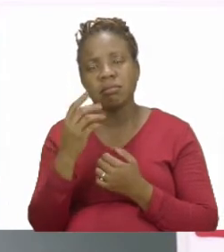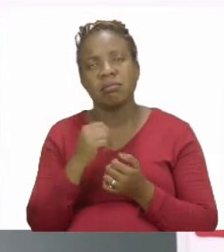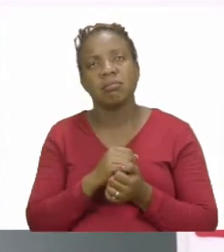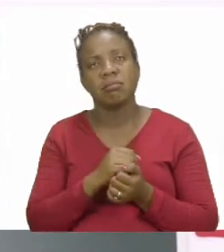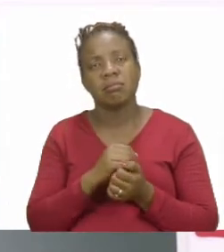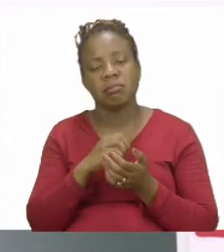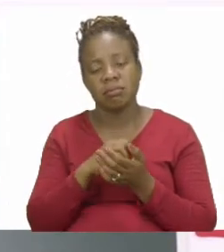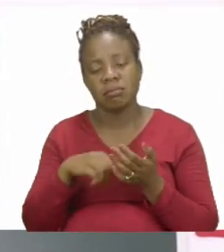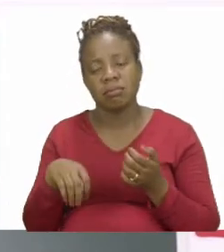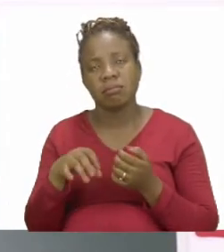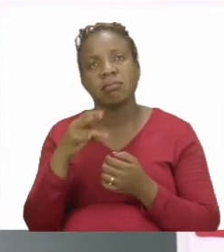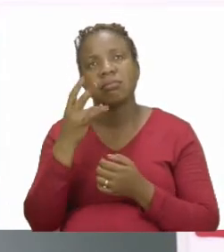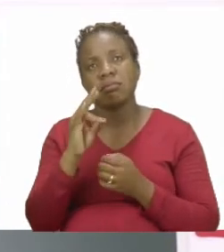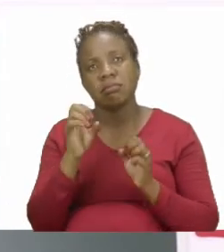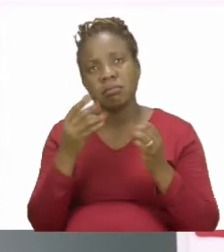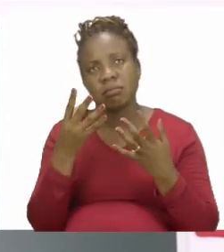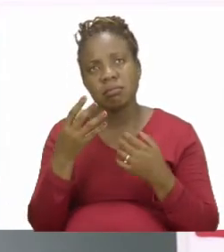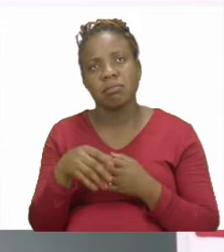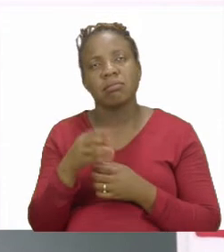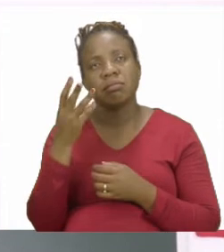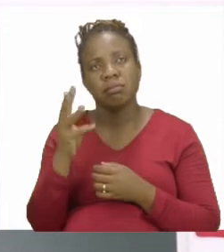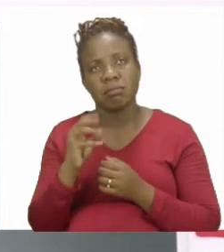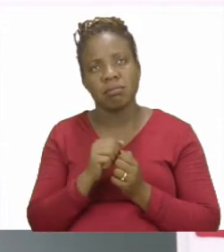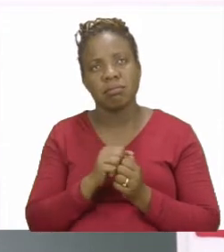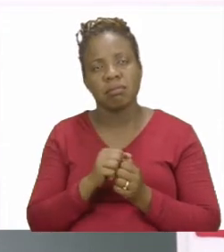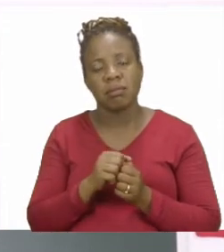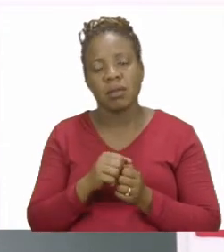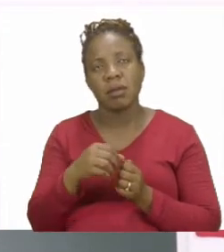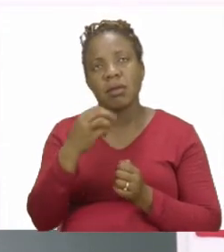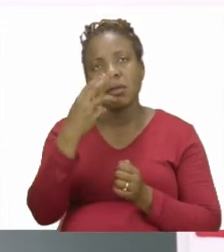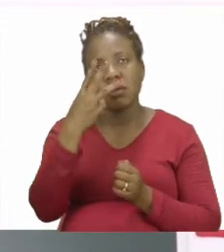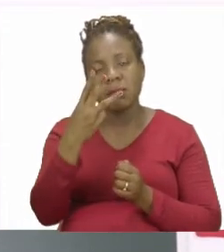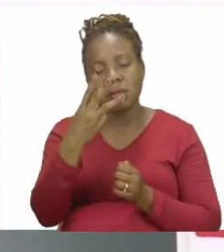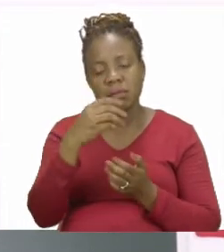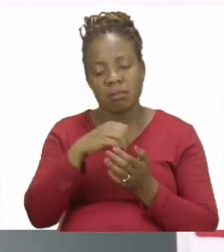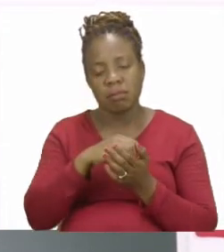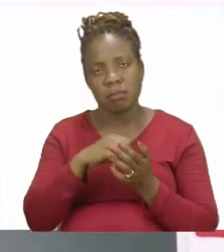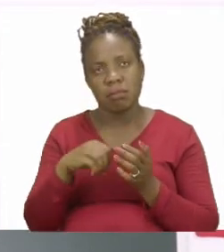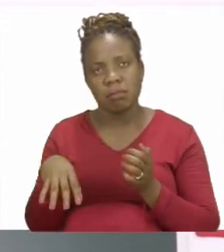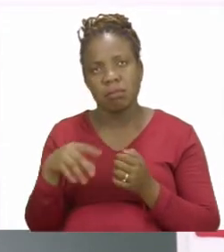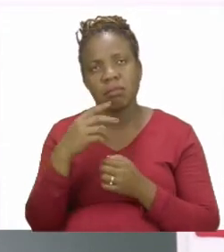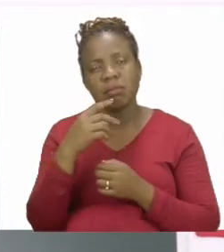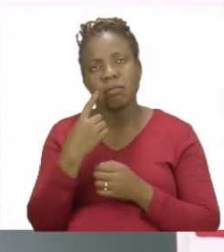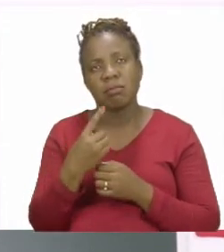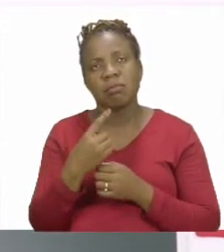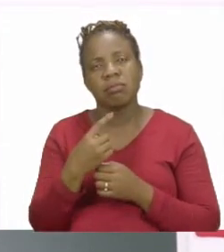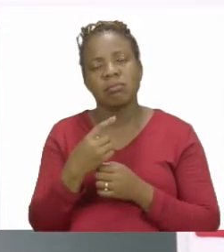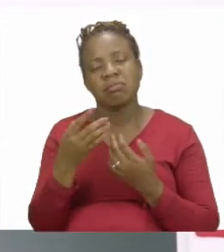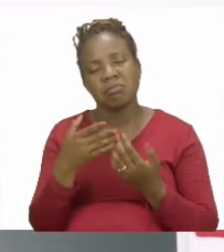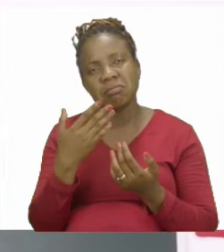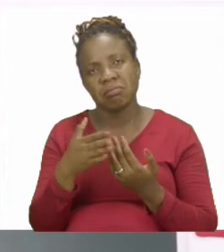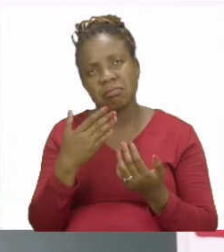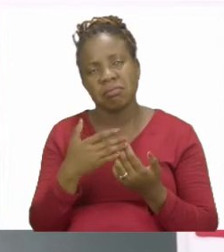continue. Next we say 3 minus 1. And 3 minus 1 is easy.